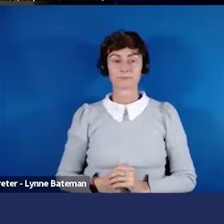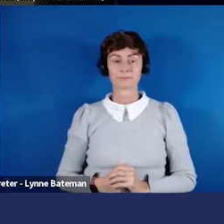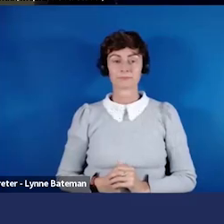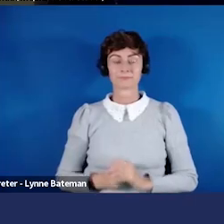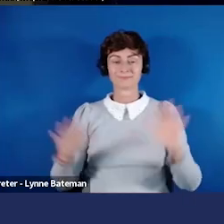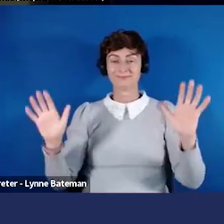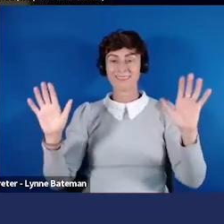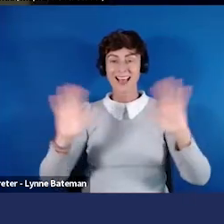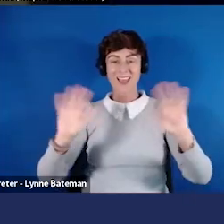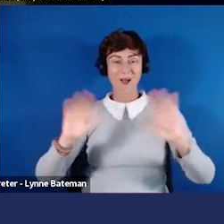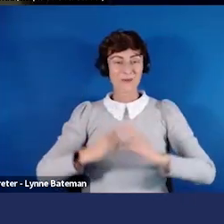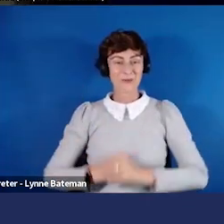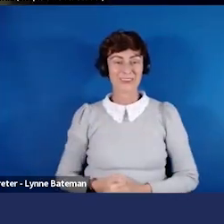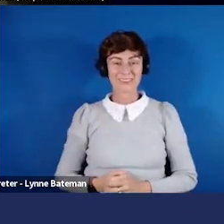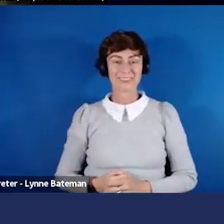Hi everyone.